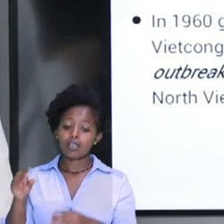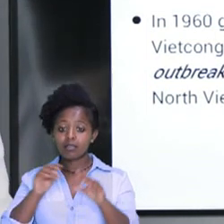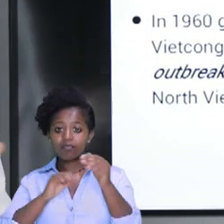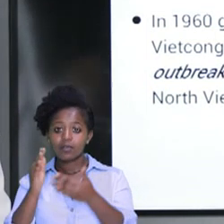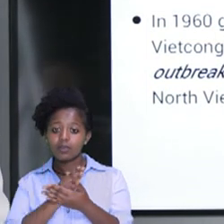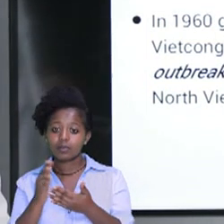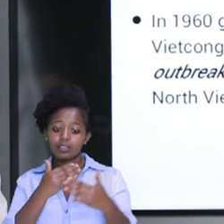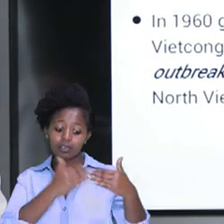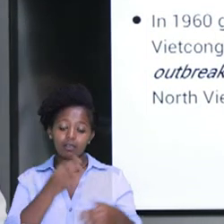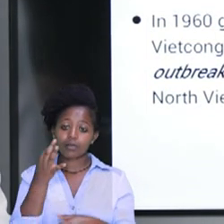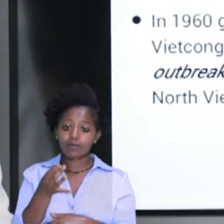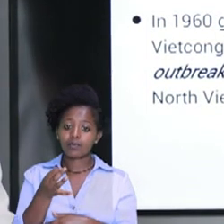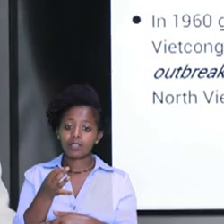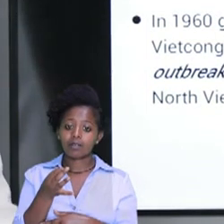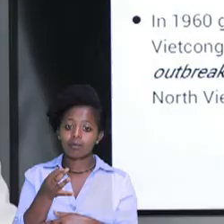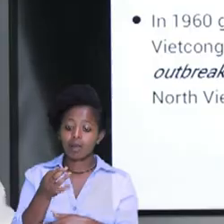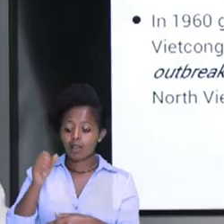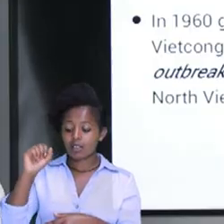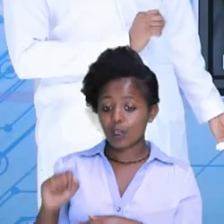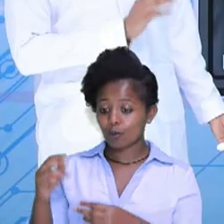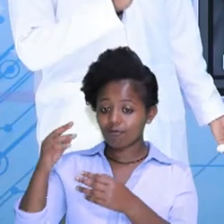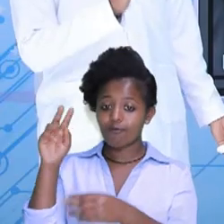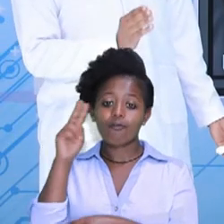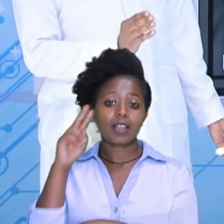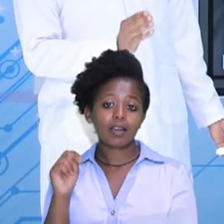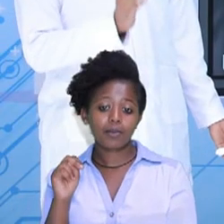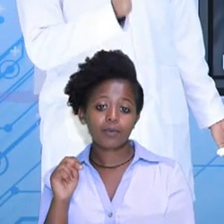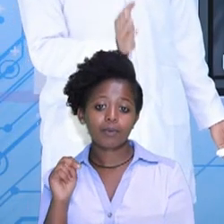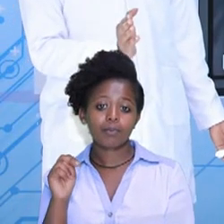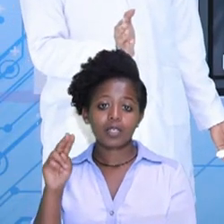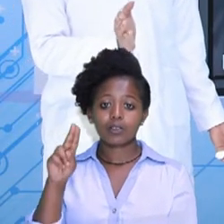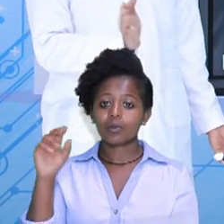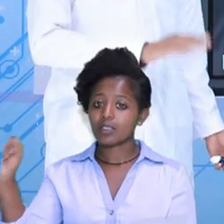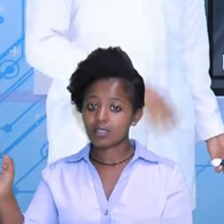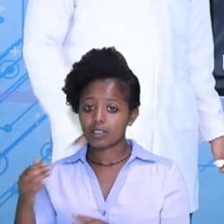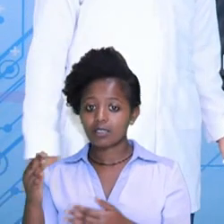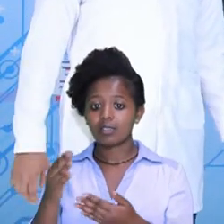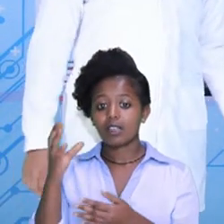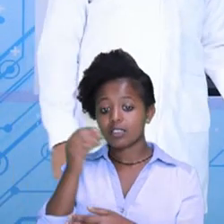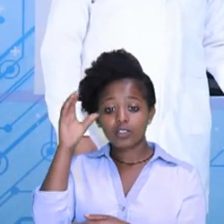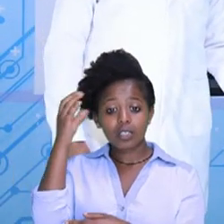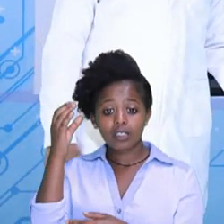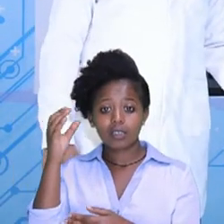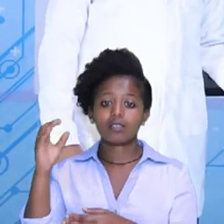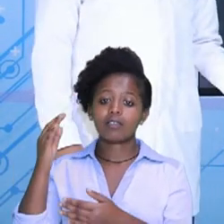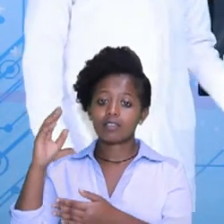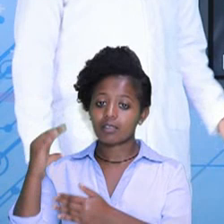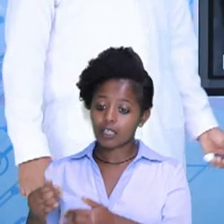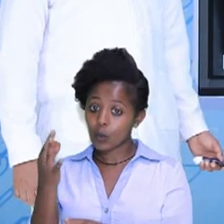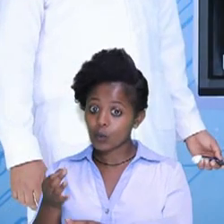involved on the side of South Vietnam. USSR, China involved on the side